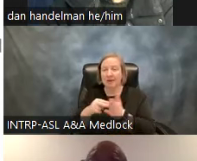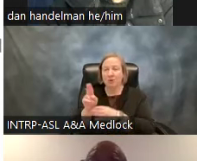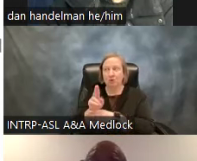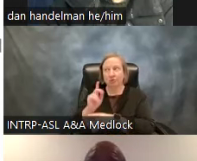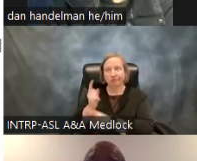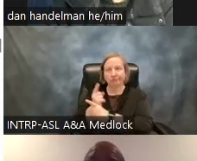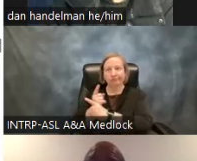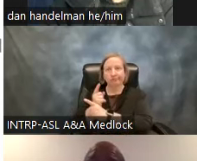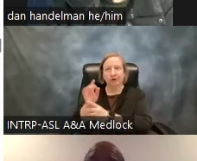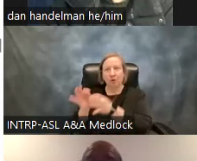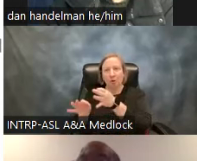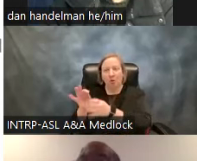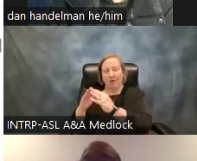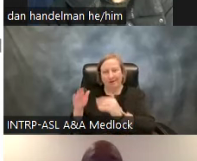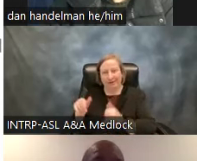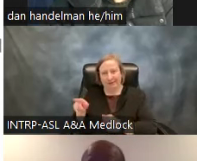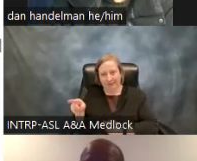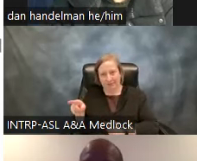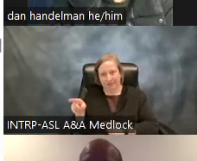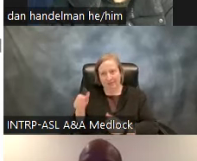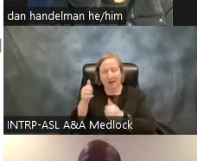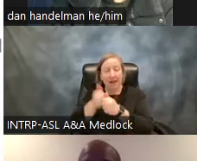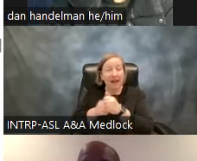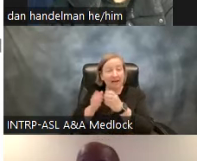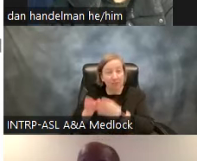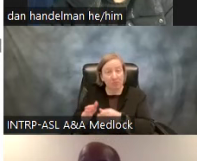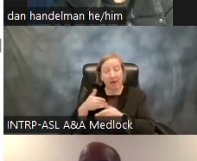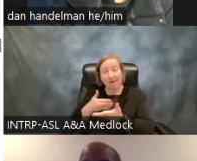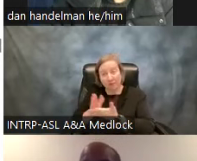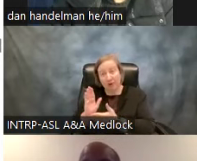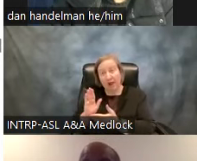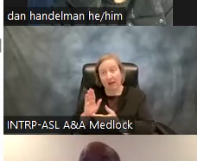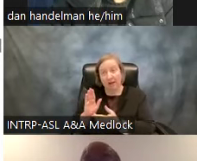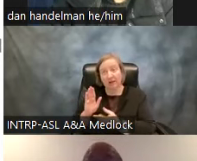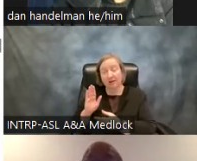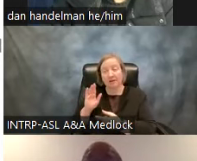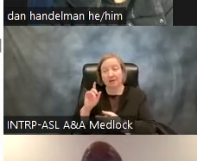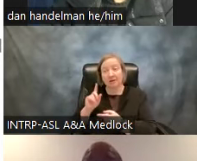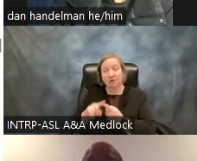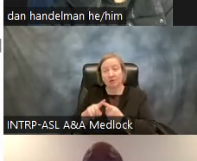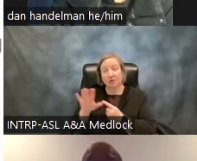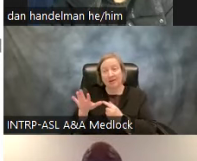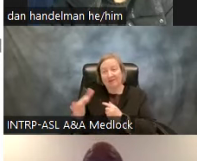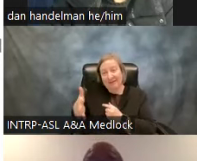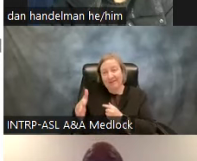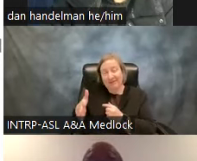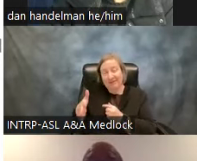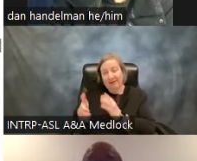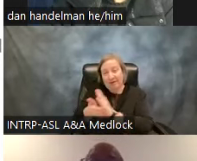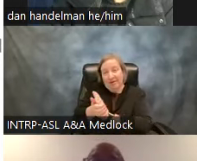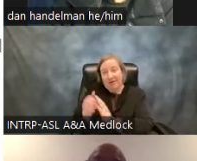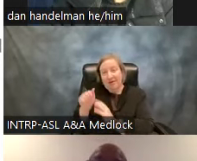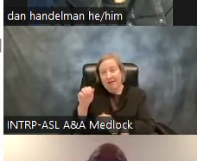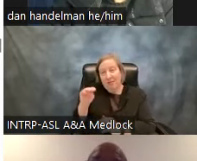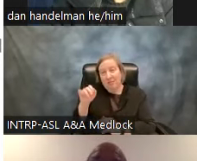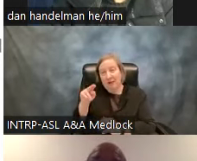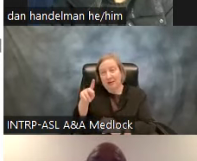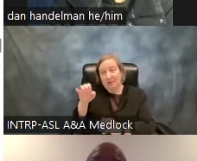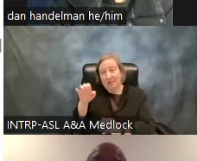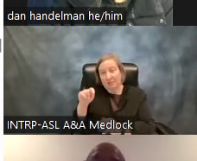system, which every person has the right to the Fifth Amendment, or basically to not